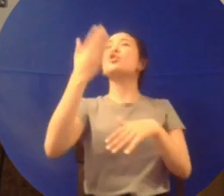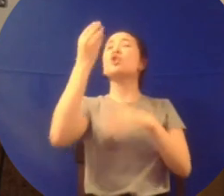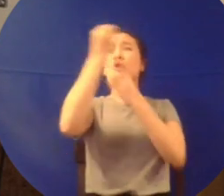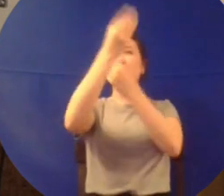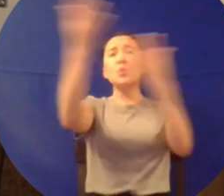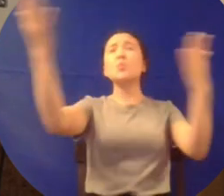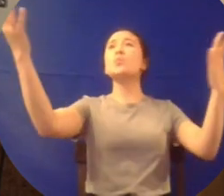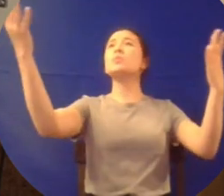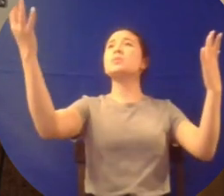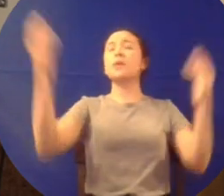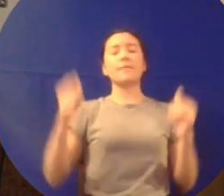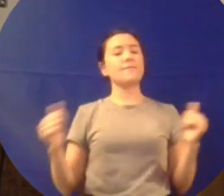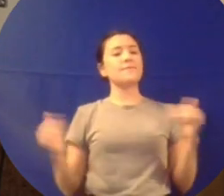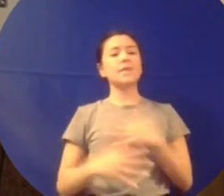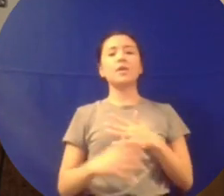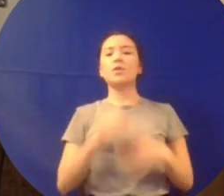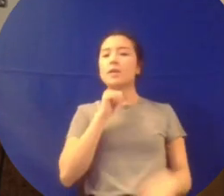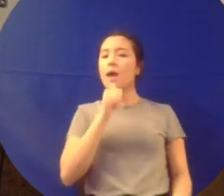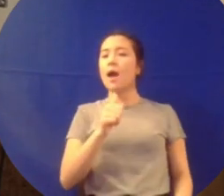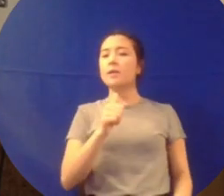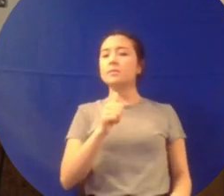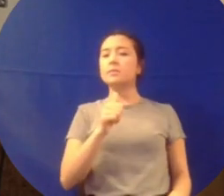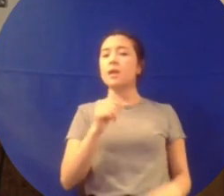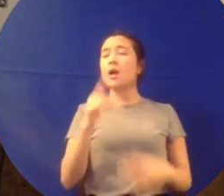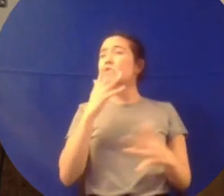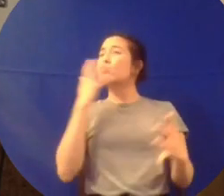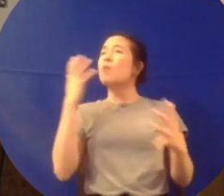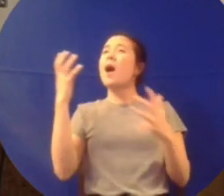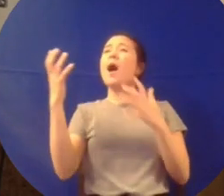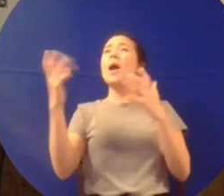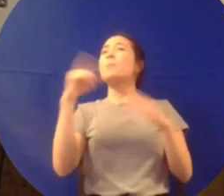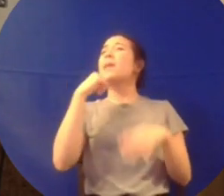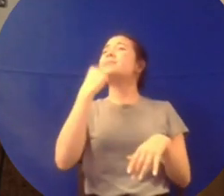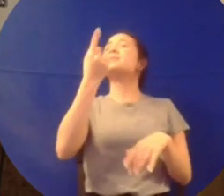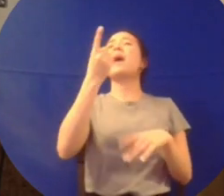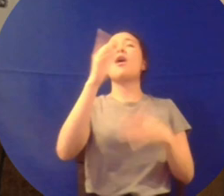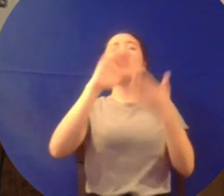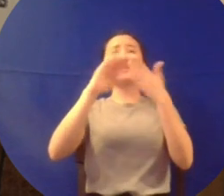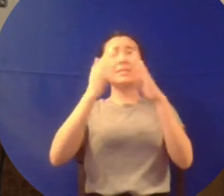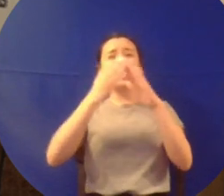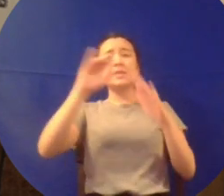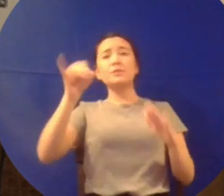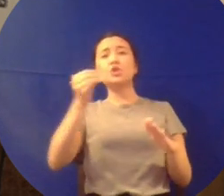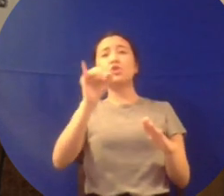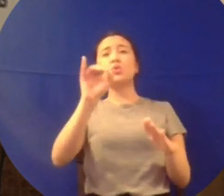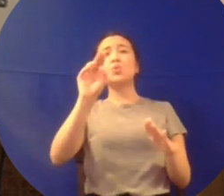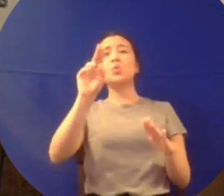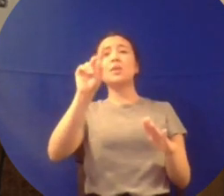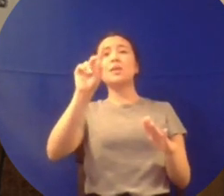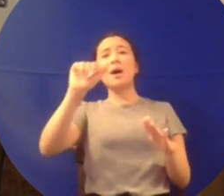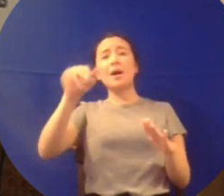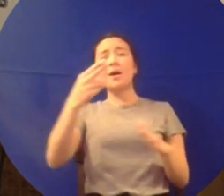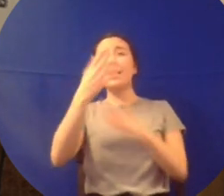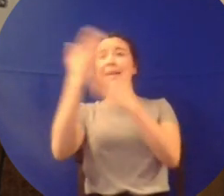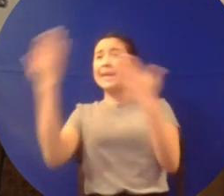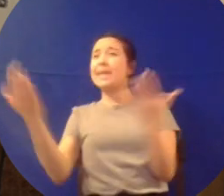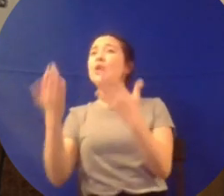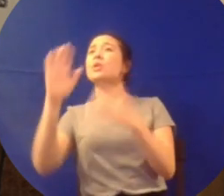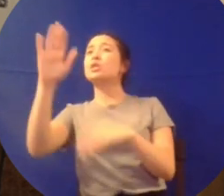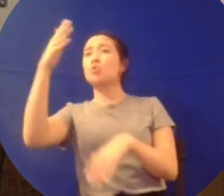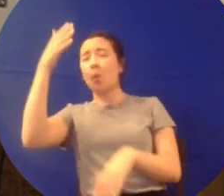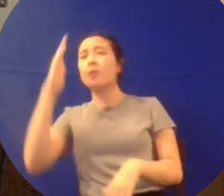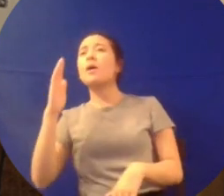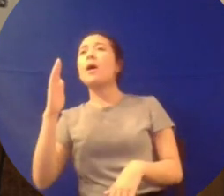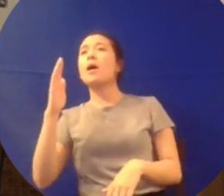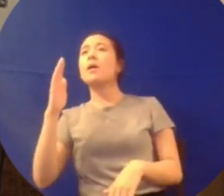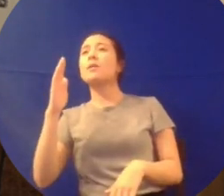Fear not to cry out and say to the cities of Judah, here is your God,